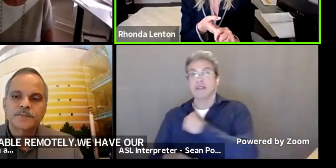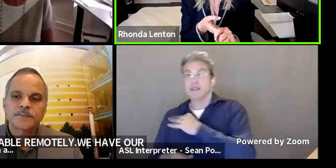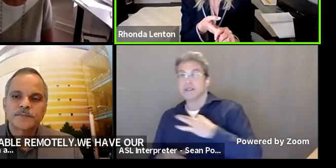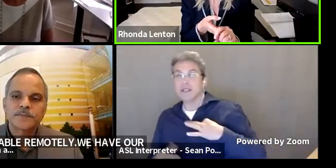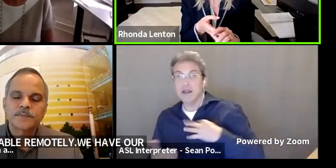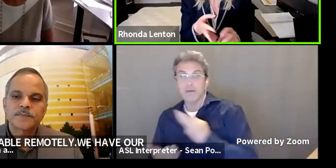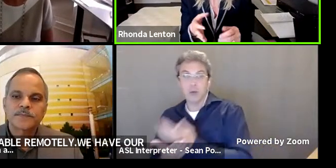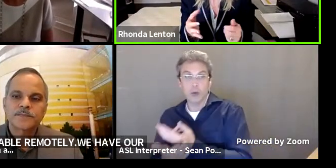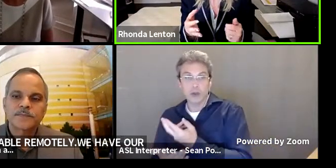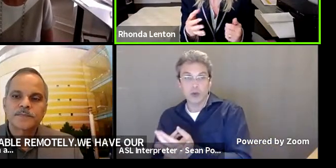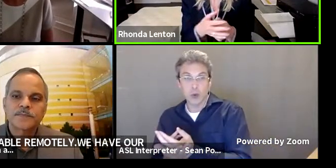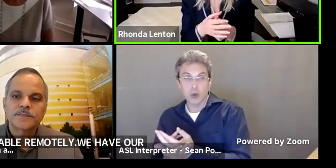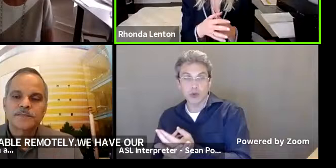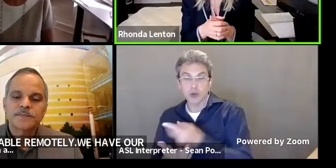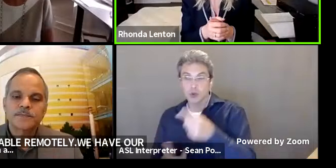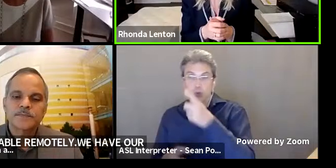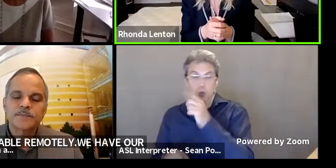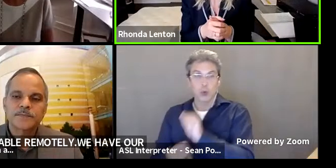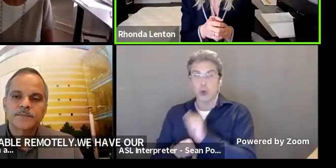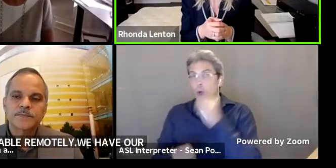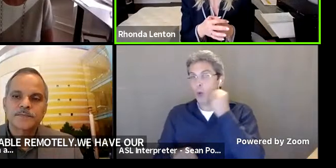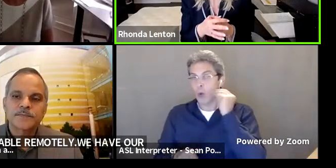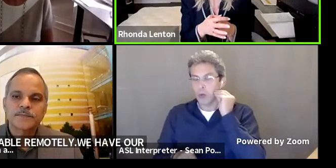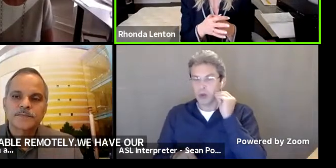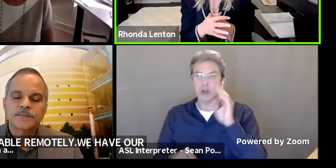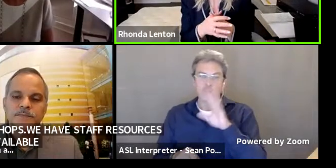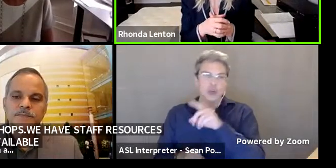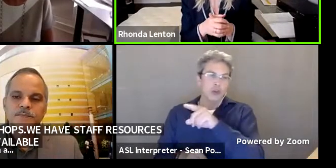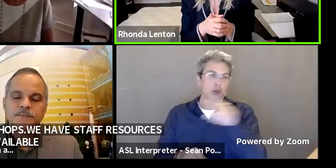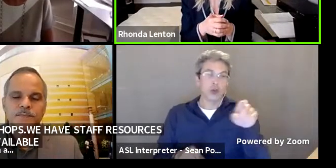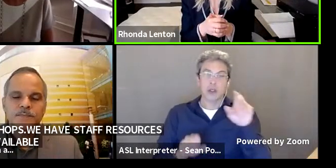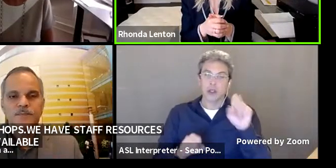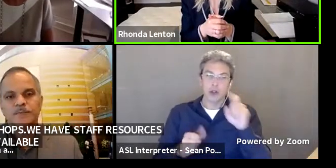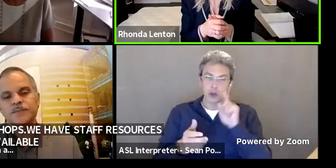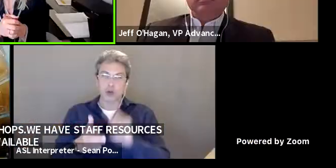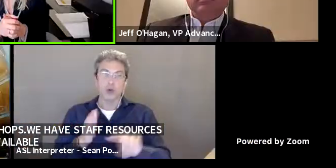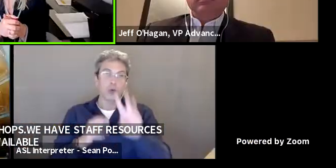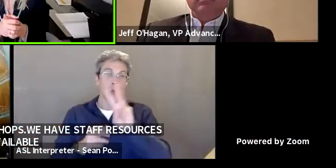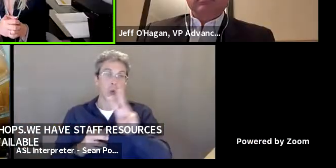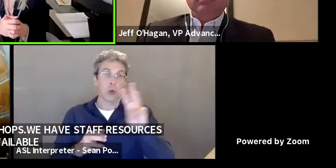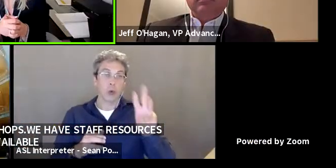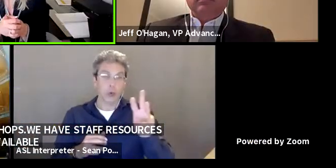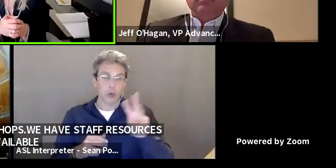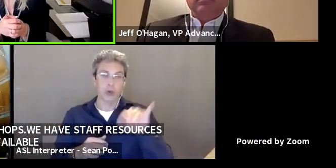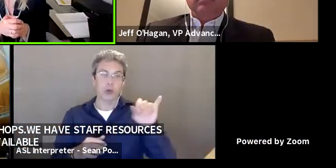working remotely, and you can learn more by visiting